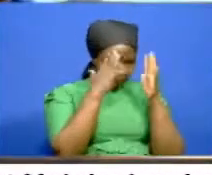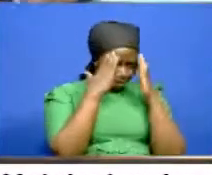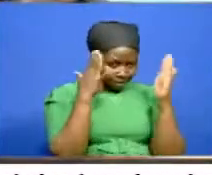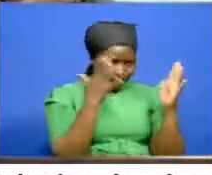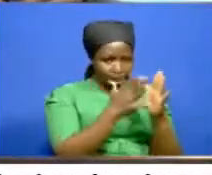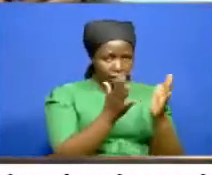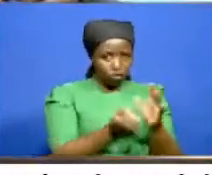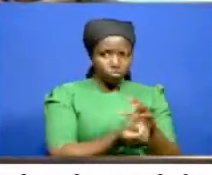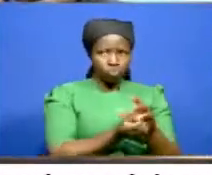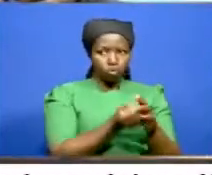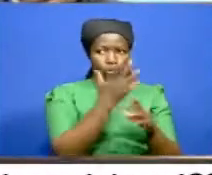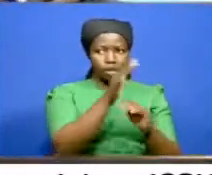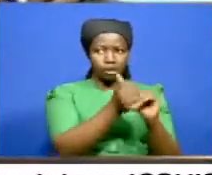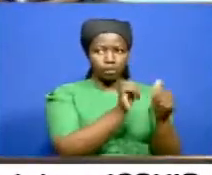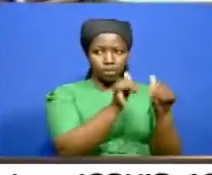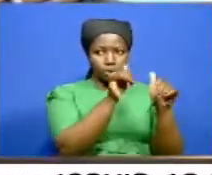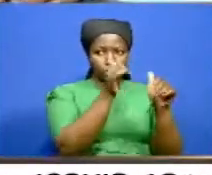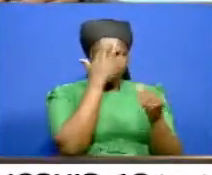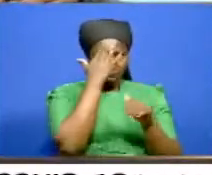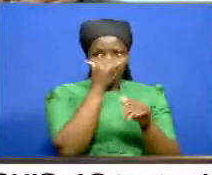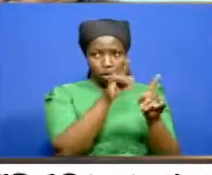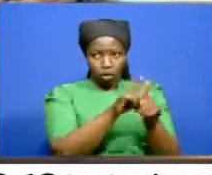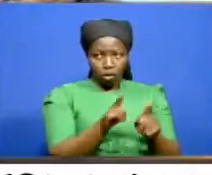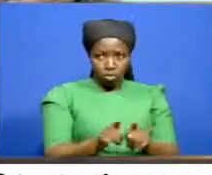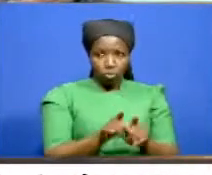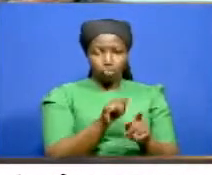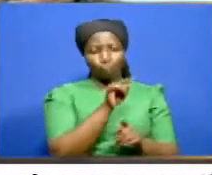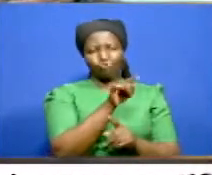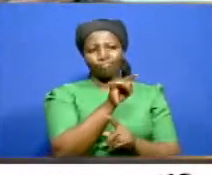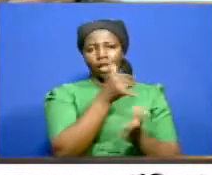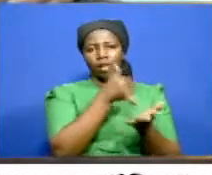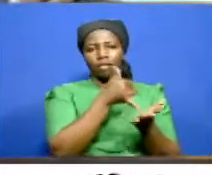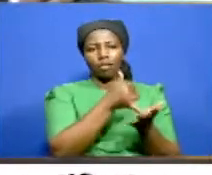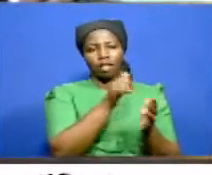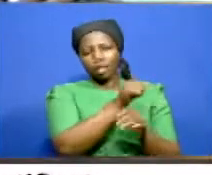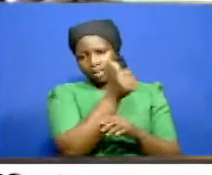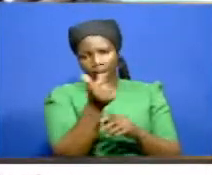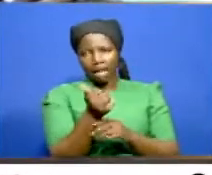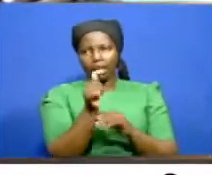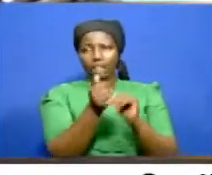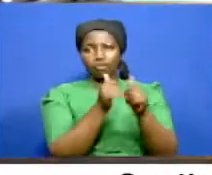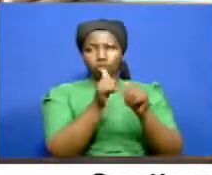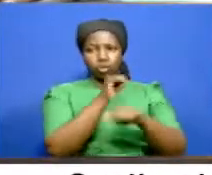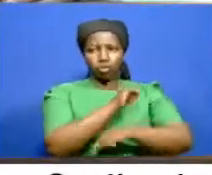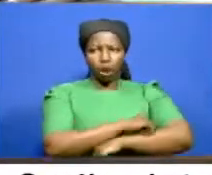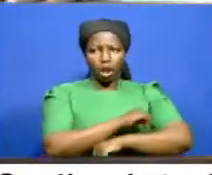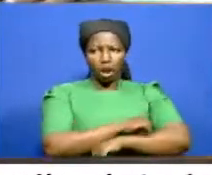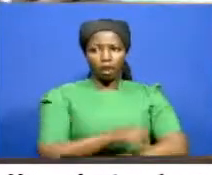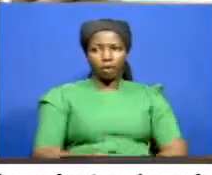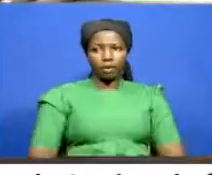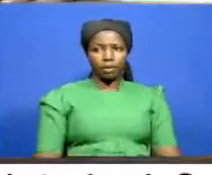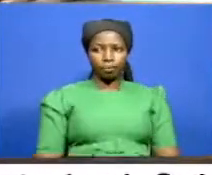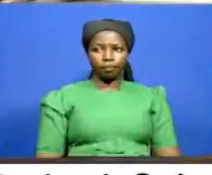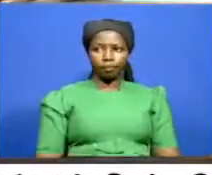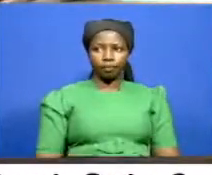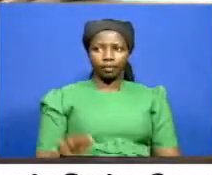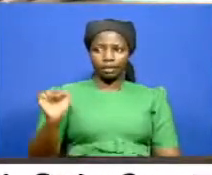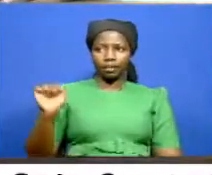sports, considering you're also involved in another sports academy? Yeah, sure, without a